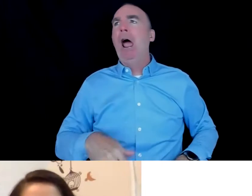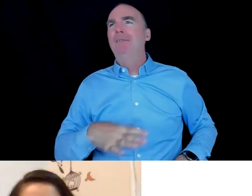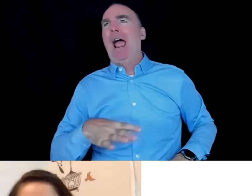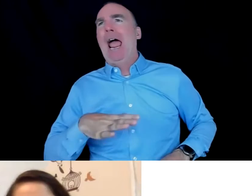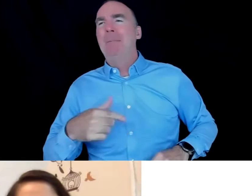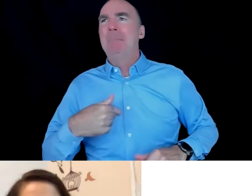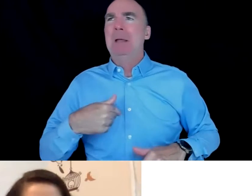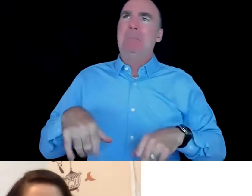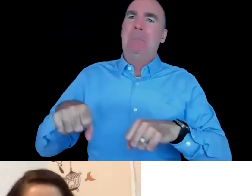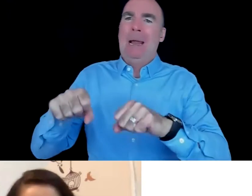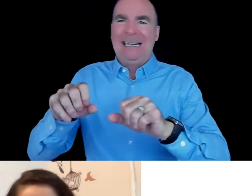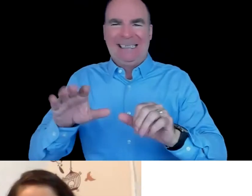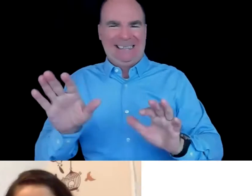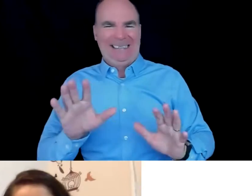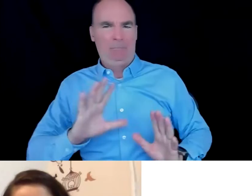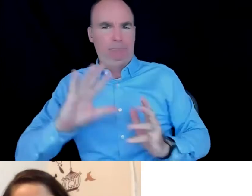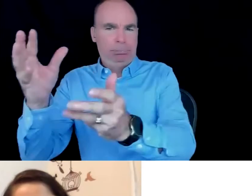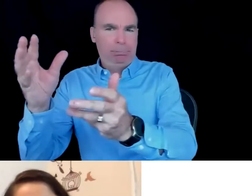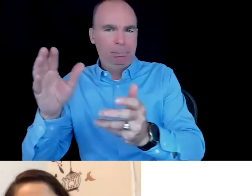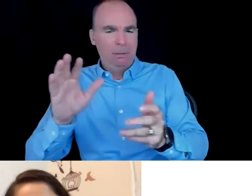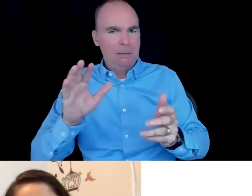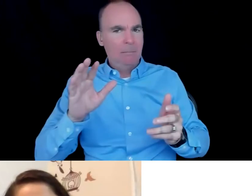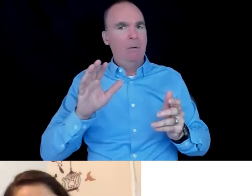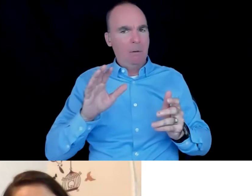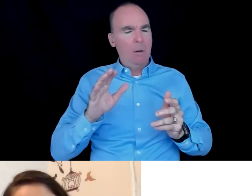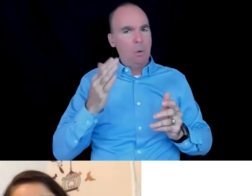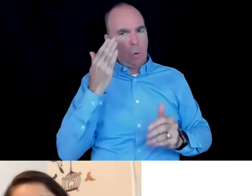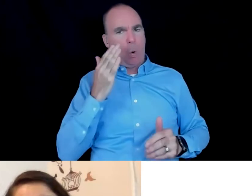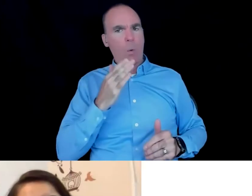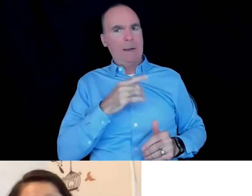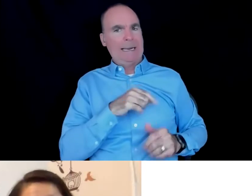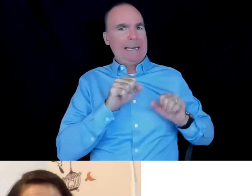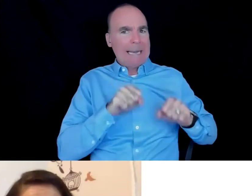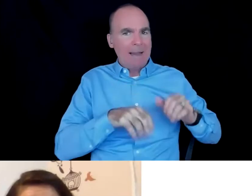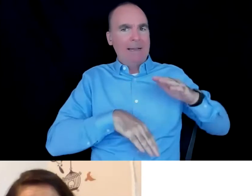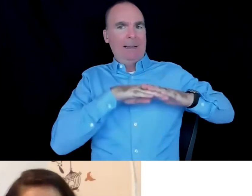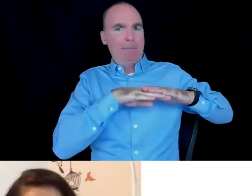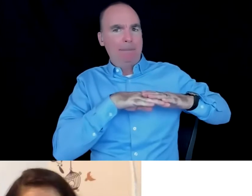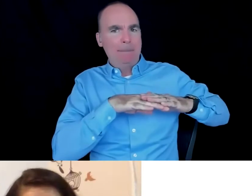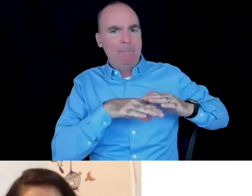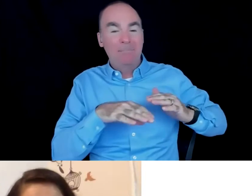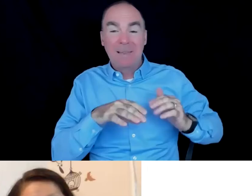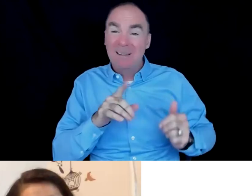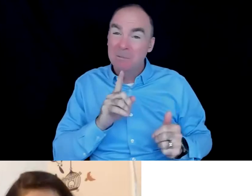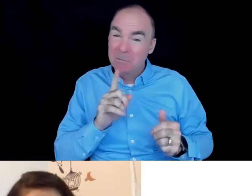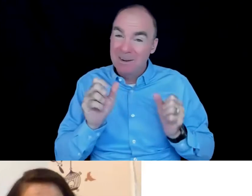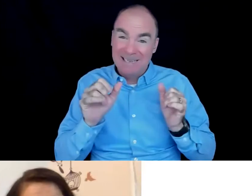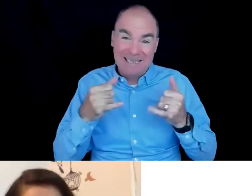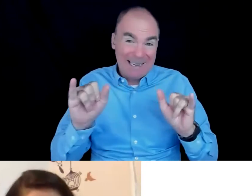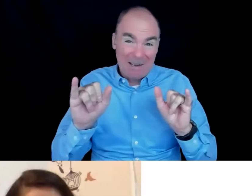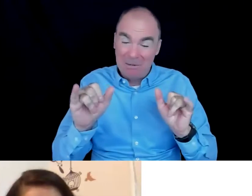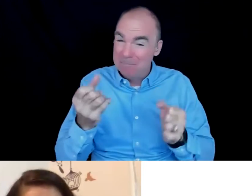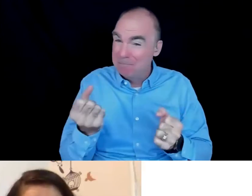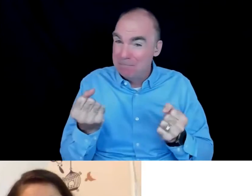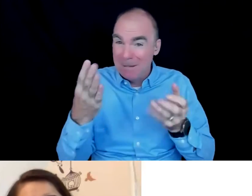coming from the kind of communities like, for instance, Kashmir, there is still so much lack of understanding and acceptance